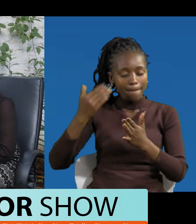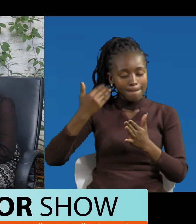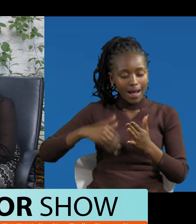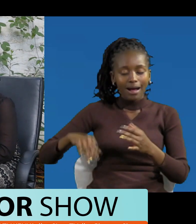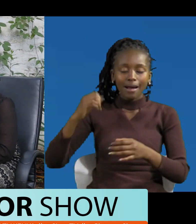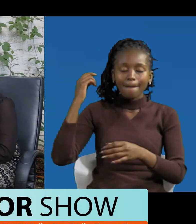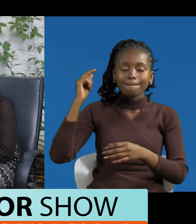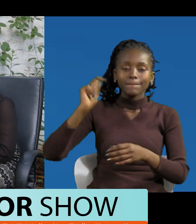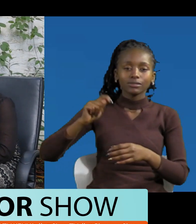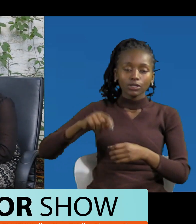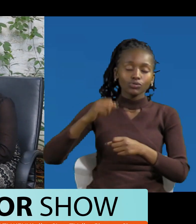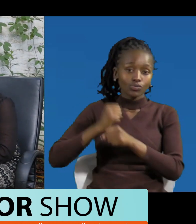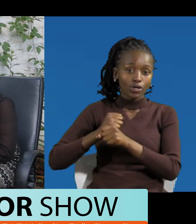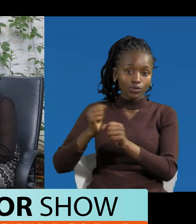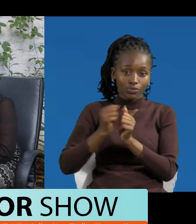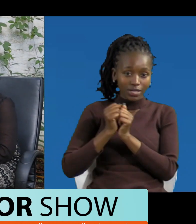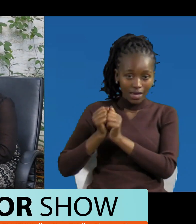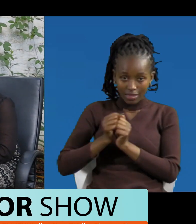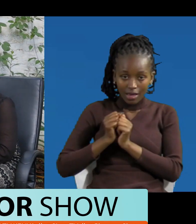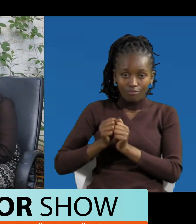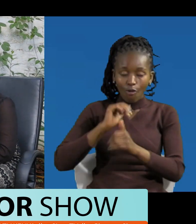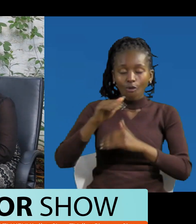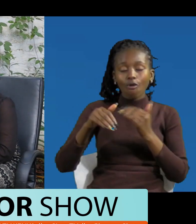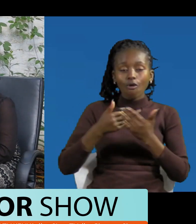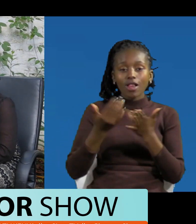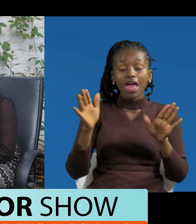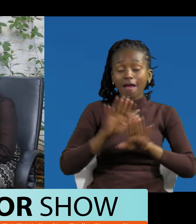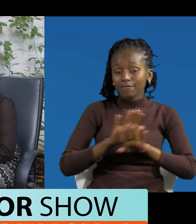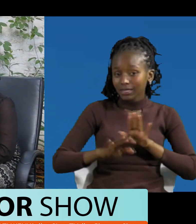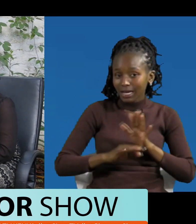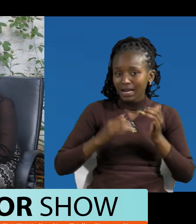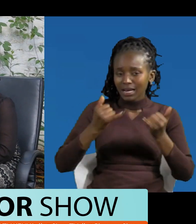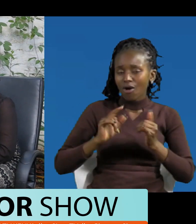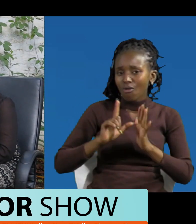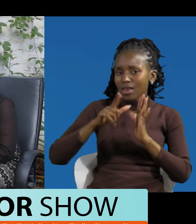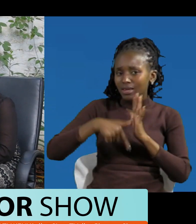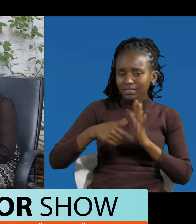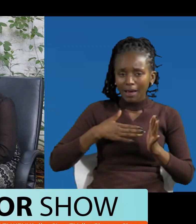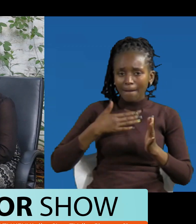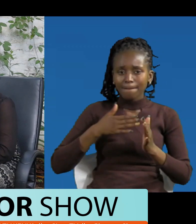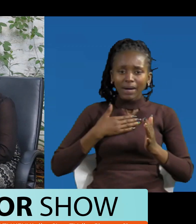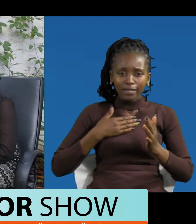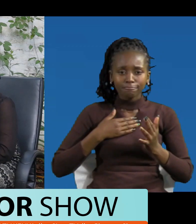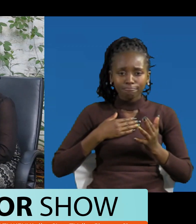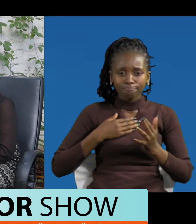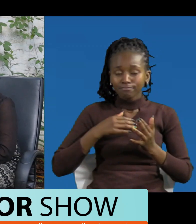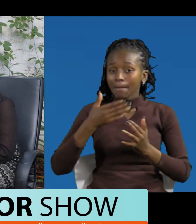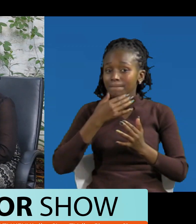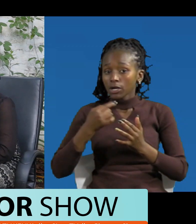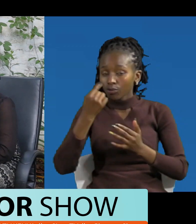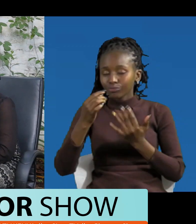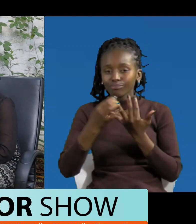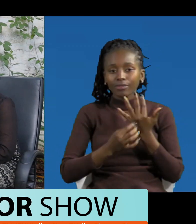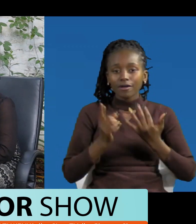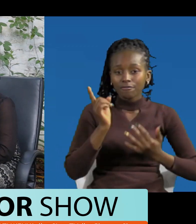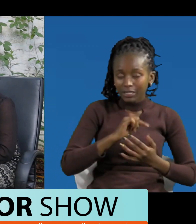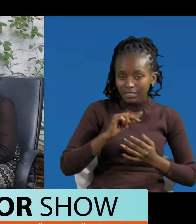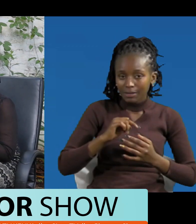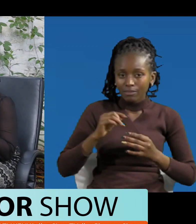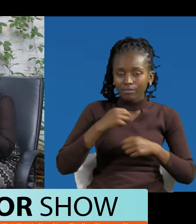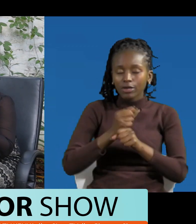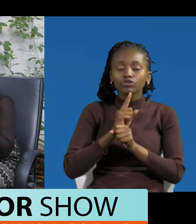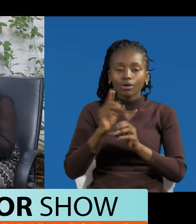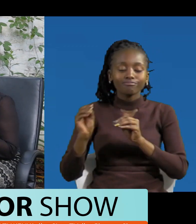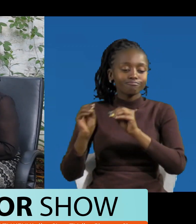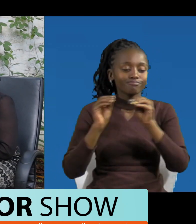I was with my fiancé. He was transferred to Nairobi from where I was, from Ranyuki to Nairobi. So when I came here, I searched for